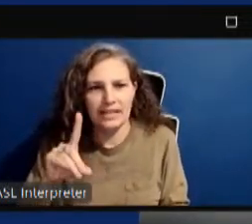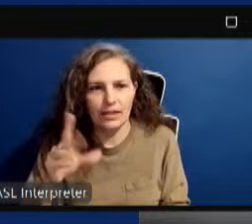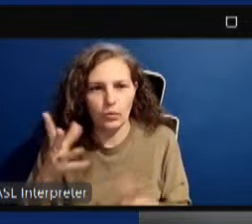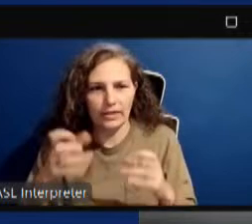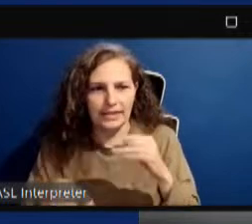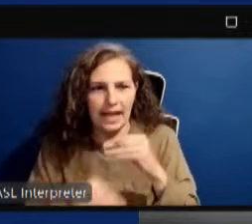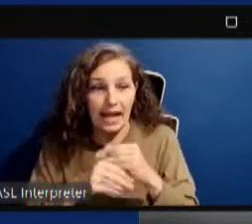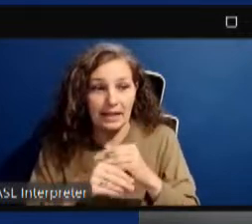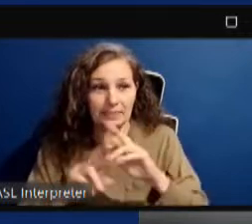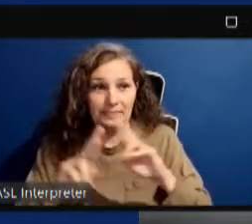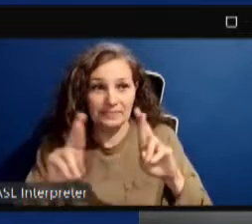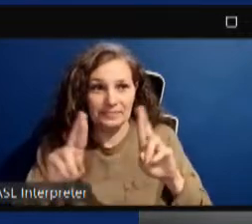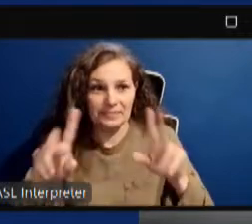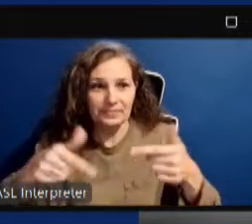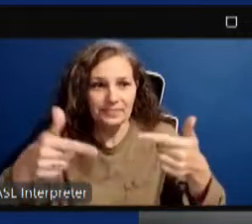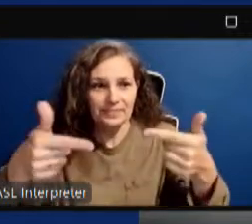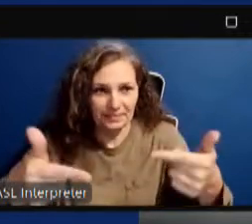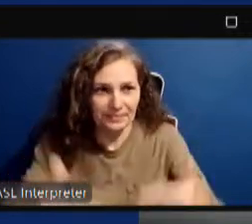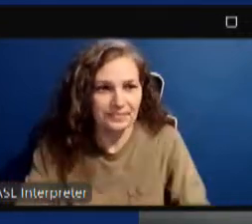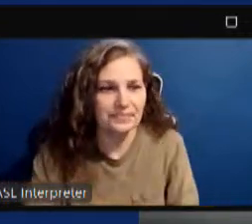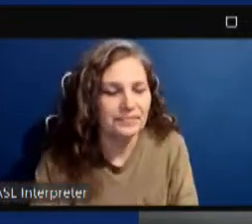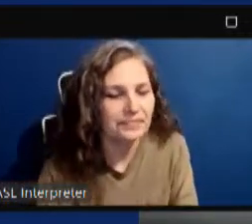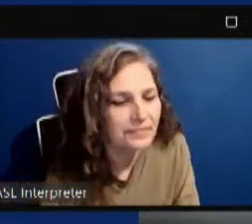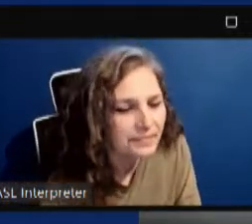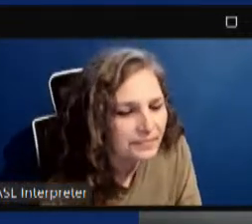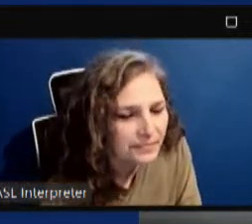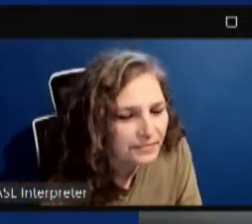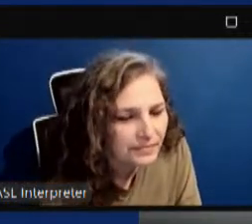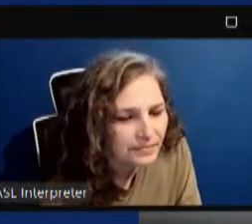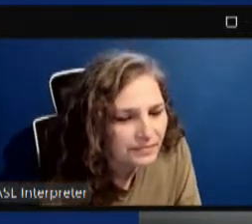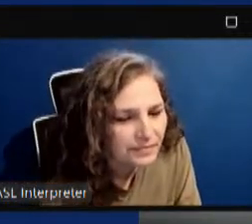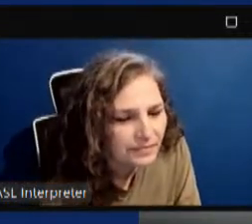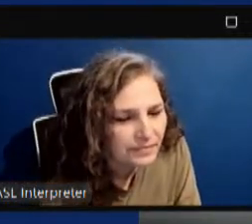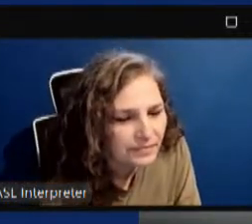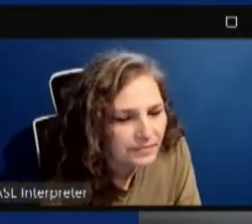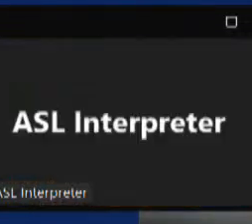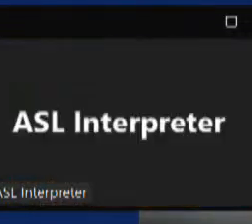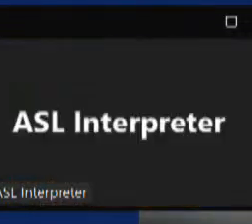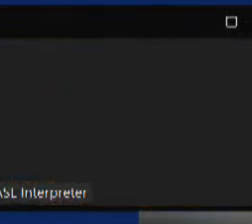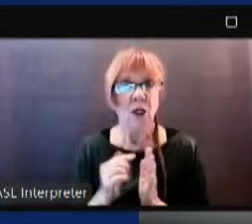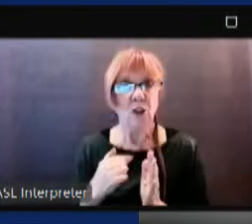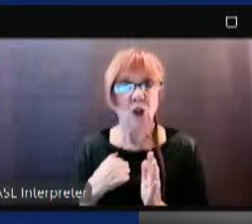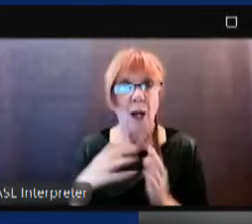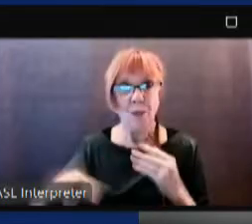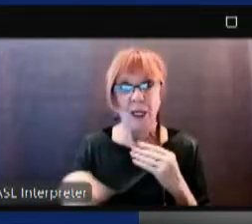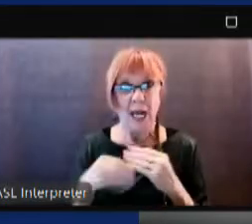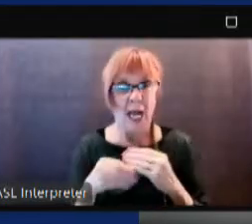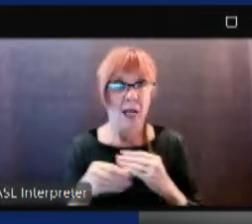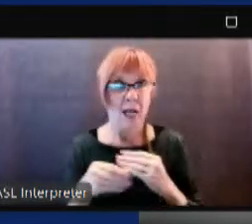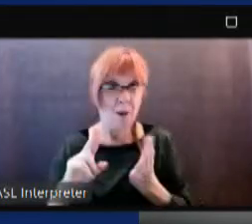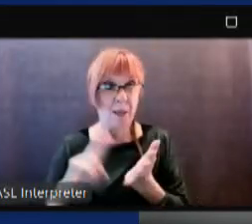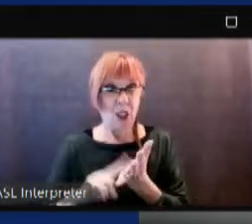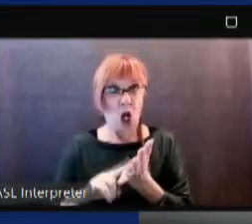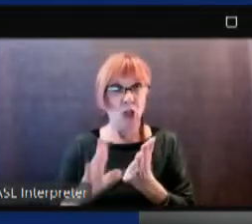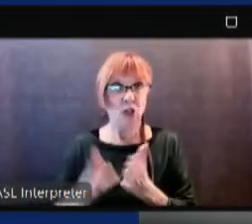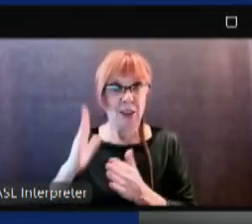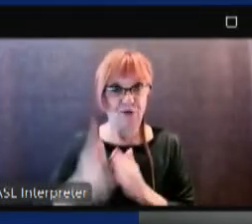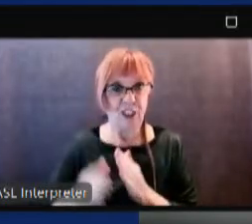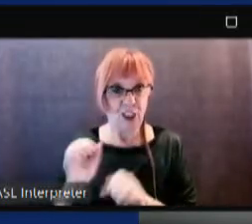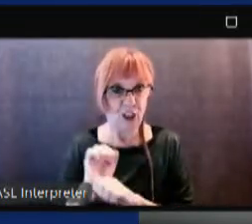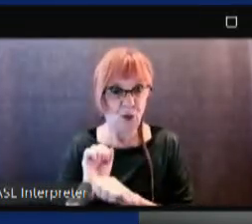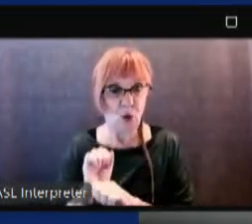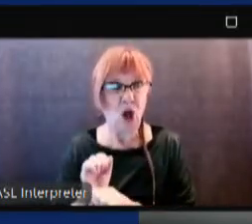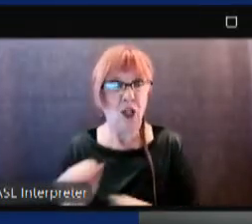what Sunny just said, is that when the contractor has completed the work,